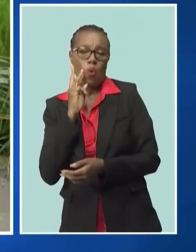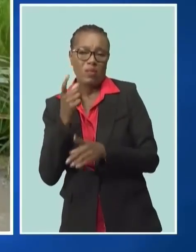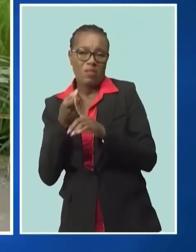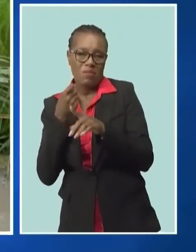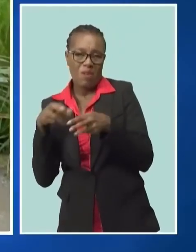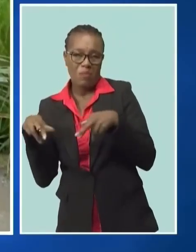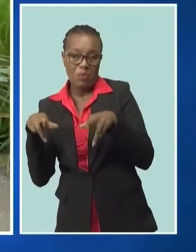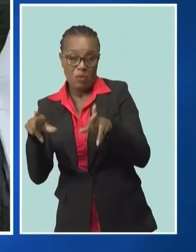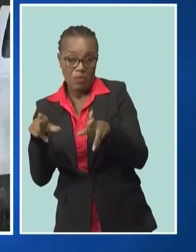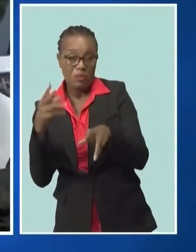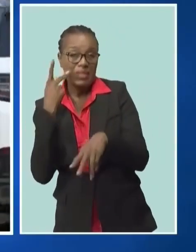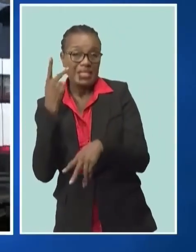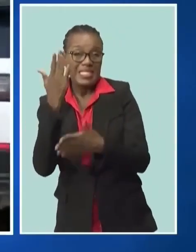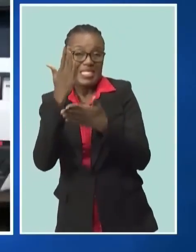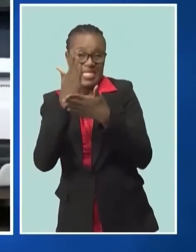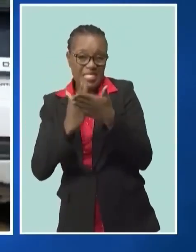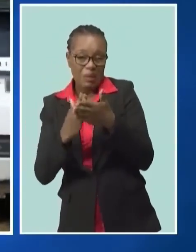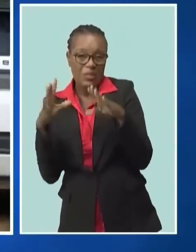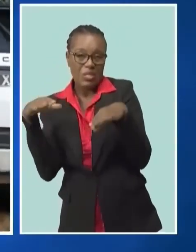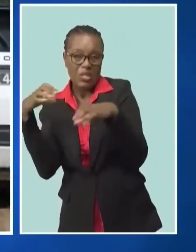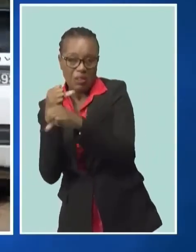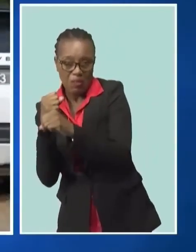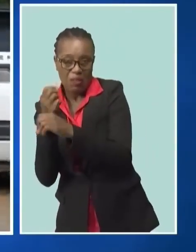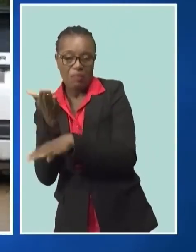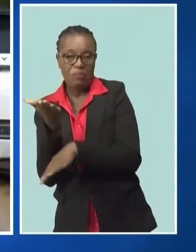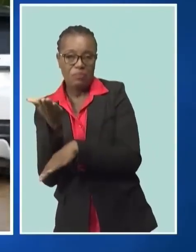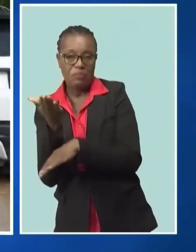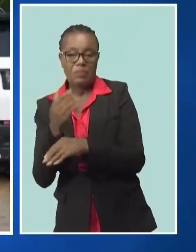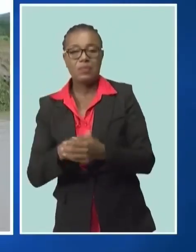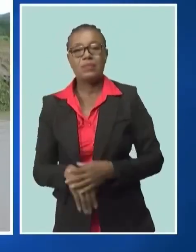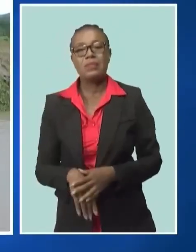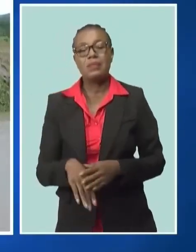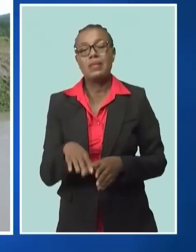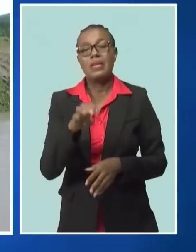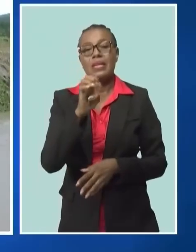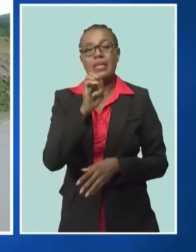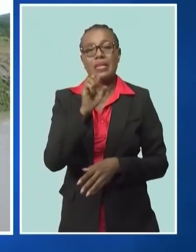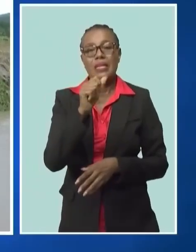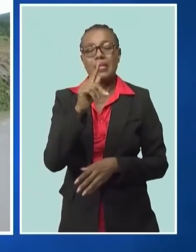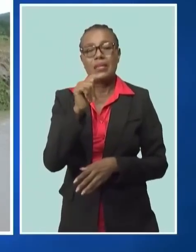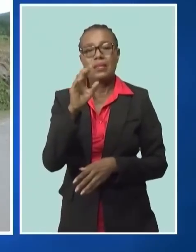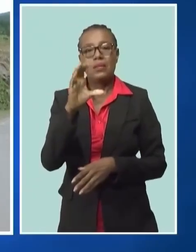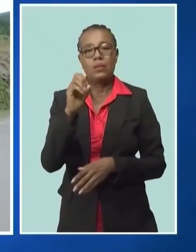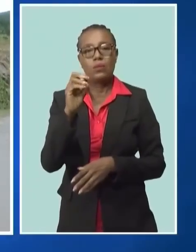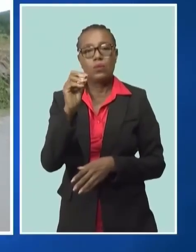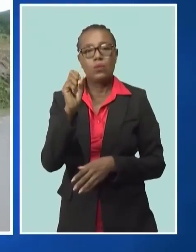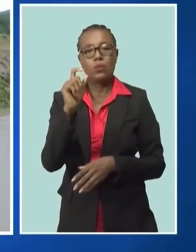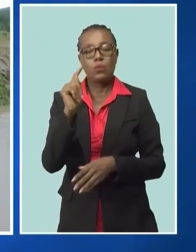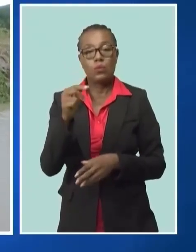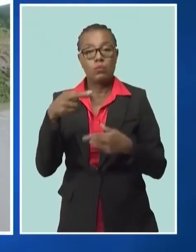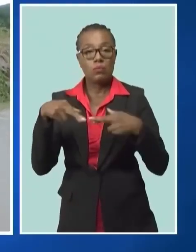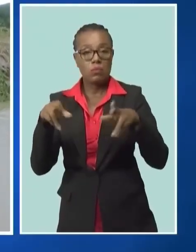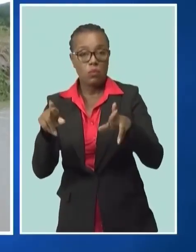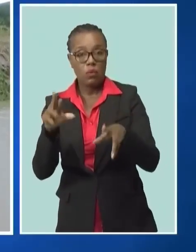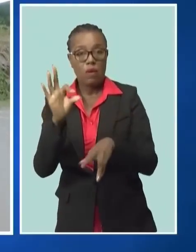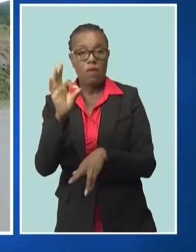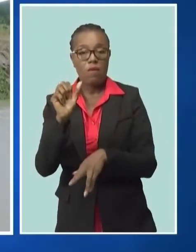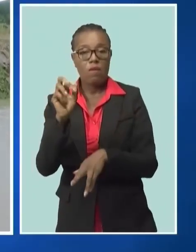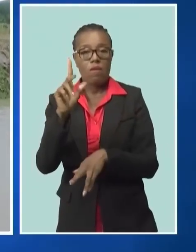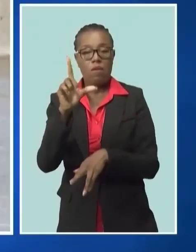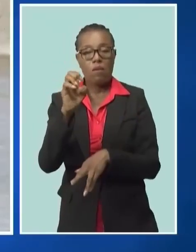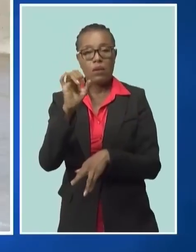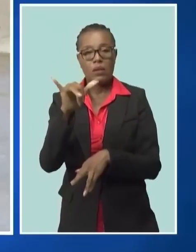see some is still trapped. The East Coast Road, Lakes Bridge, and the Farley Hill were among other areas in St.